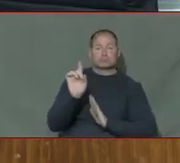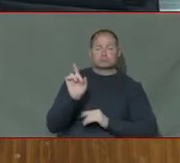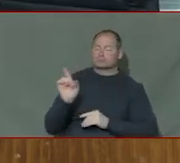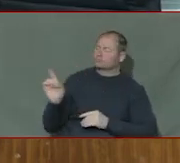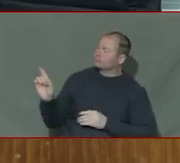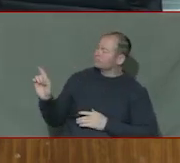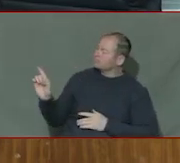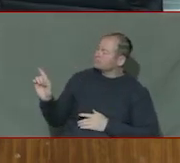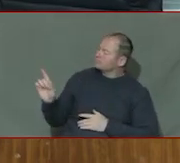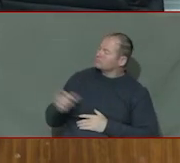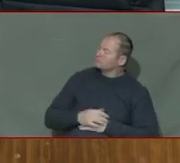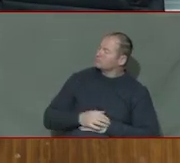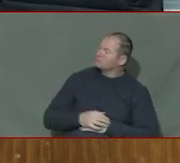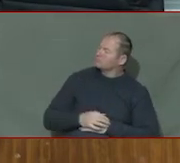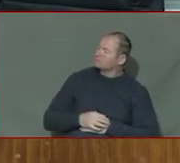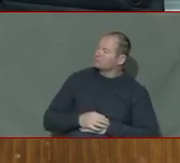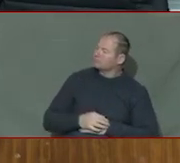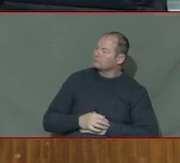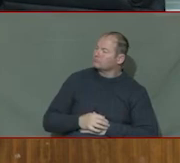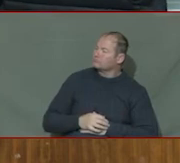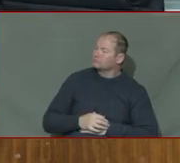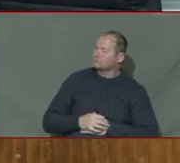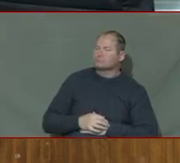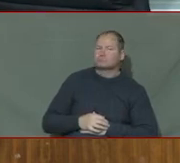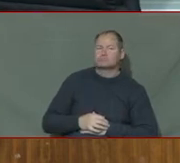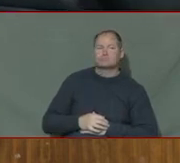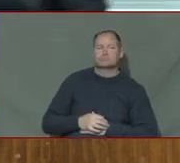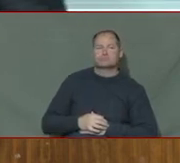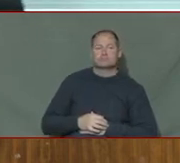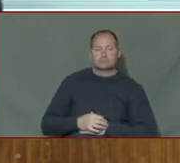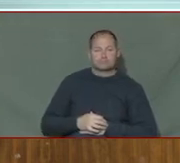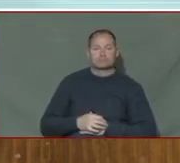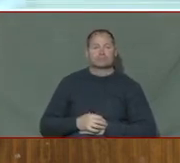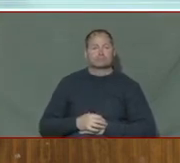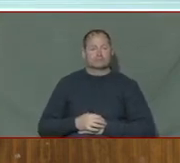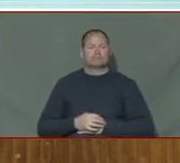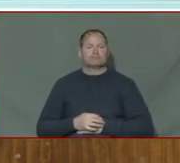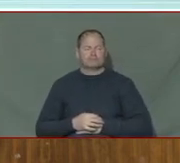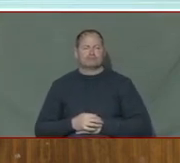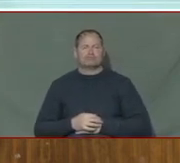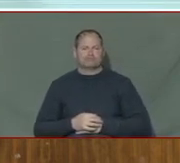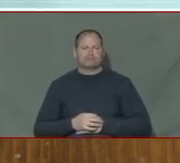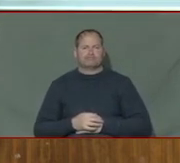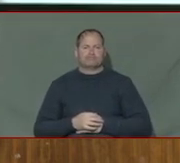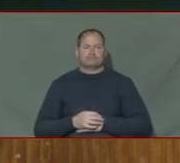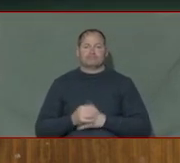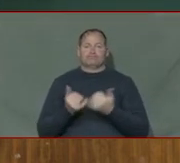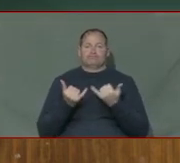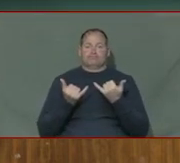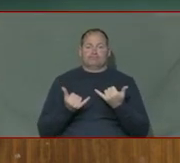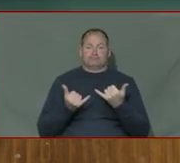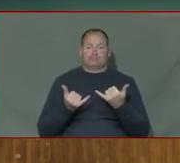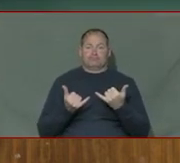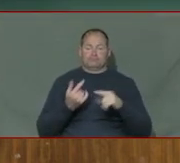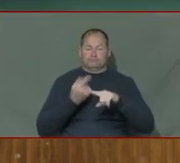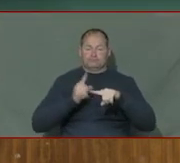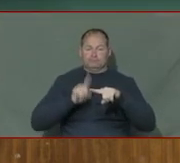of the base times the height, correct? Now, people, in this